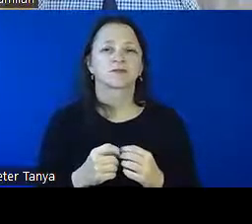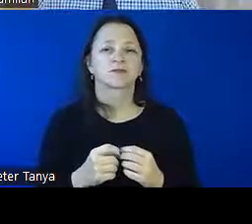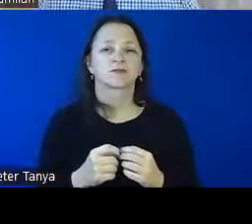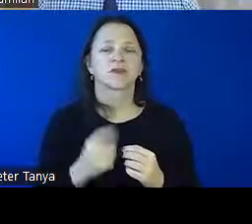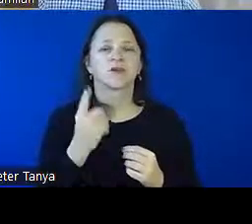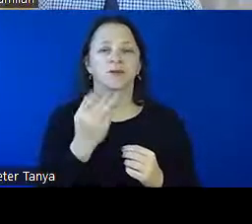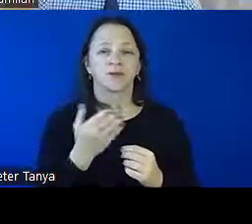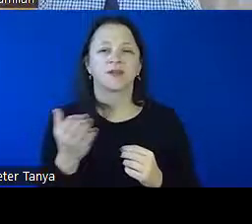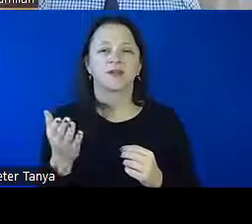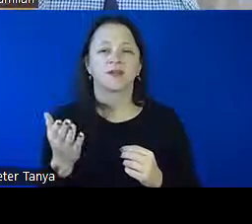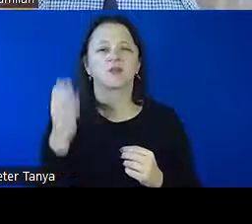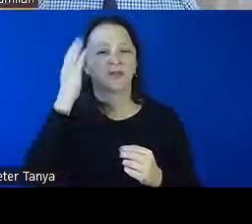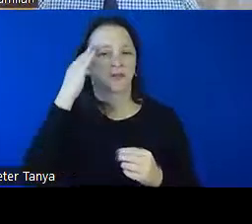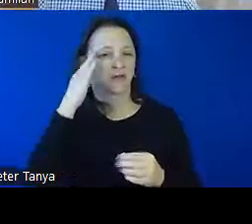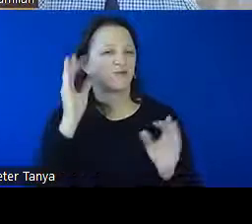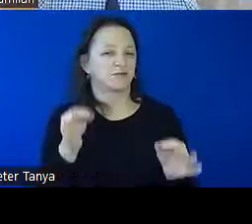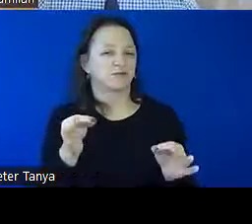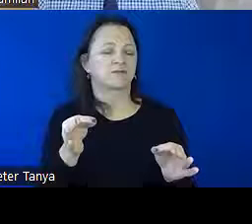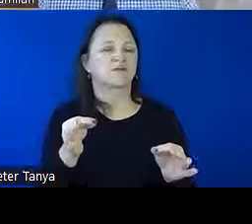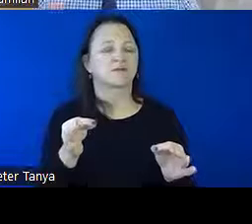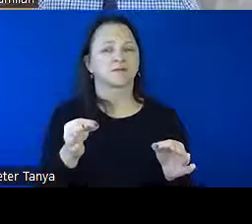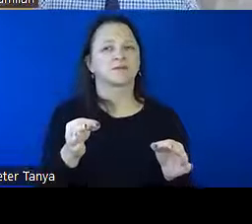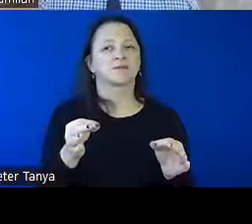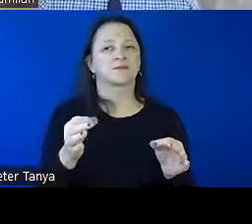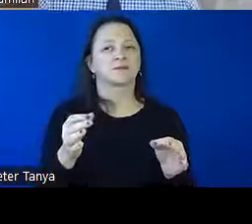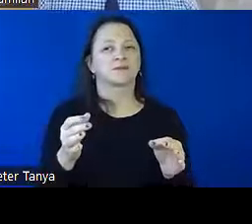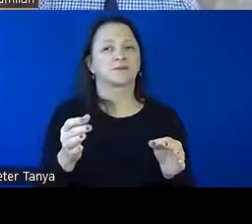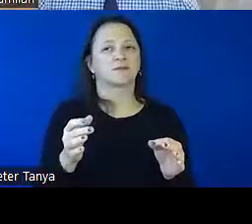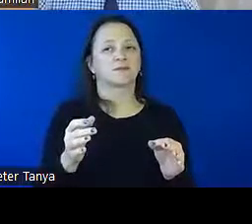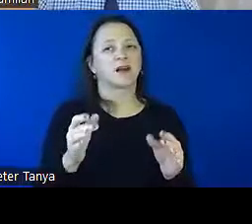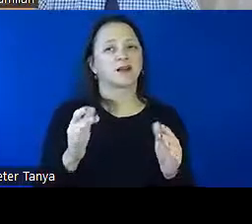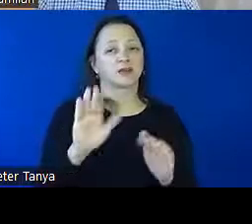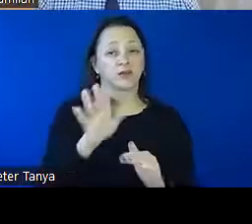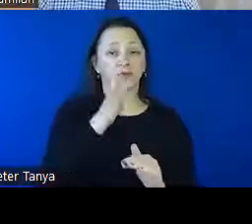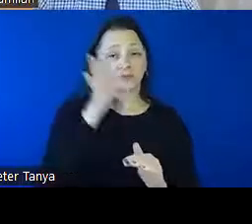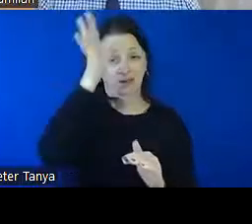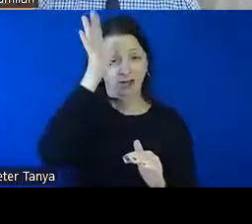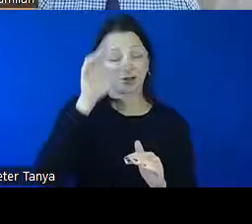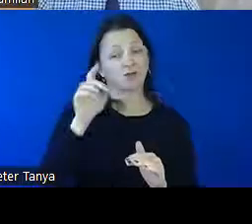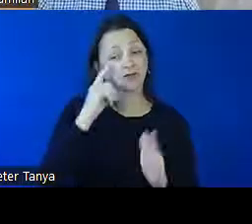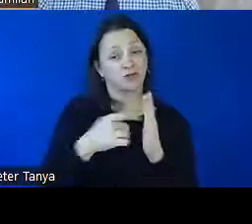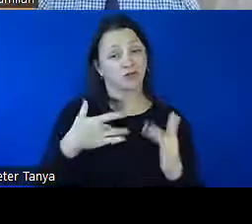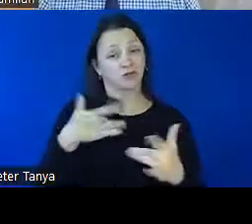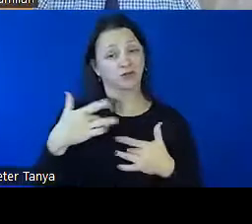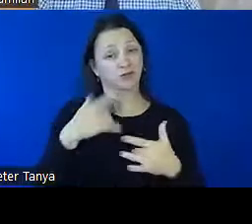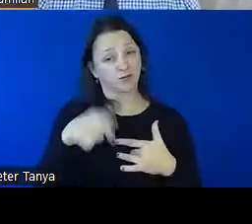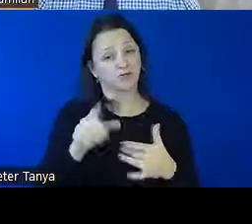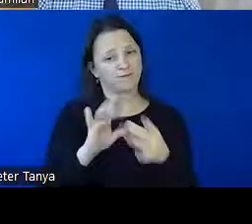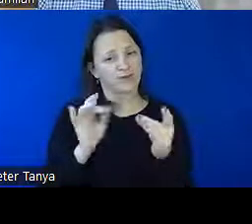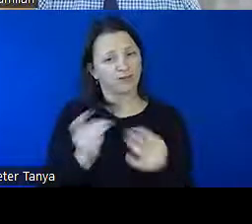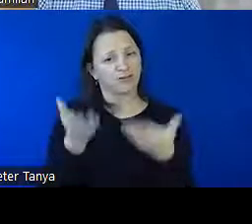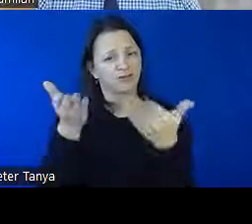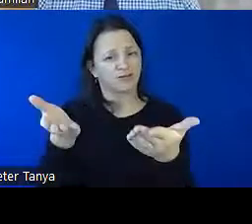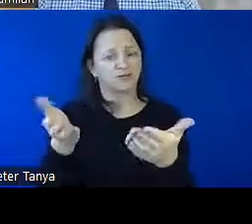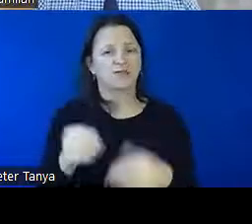one thing that we do know is that raising concerns obviously are your right as a parent. You actually have parent rights that are protected,